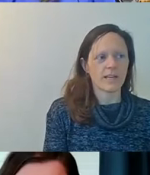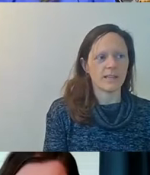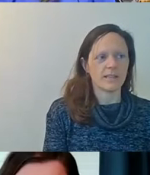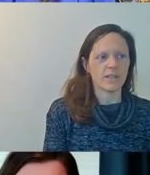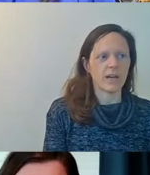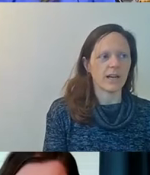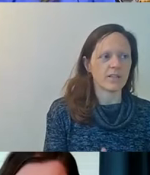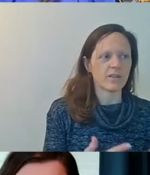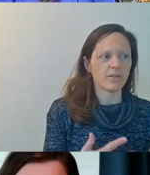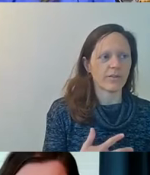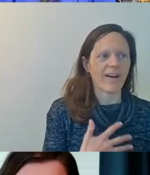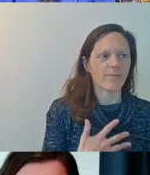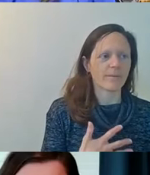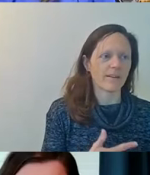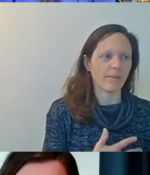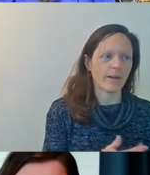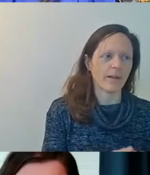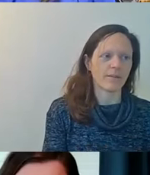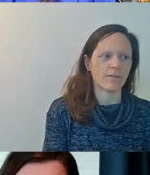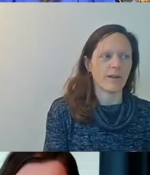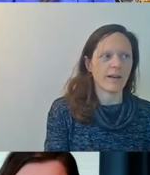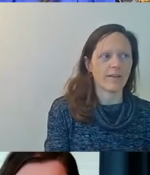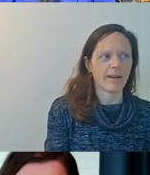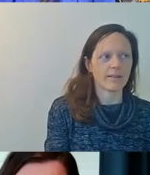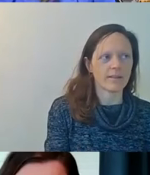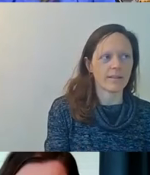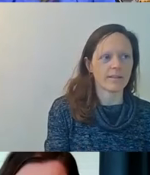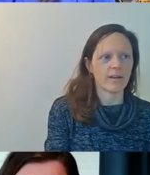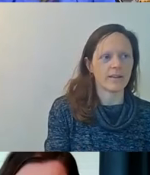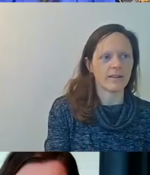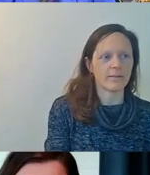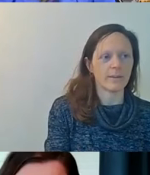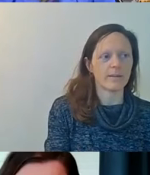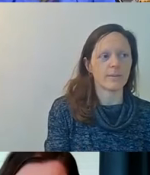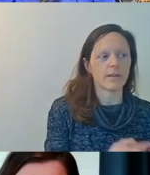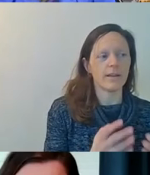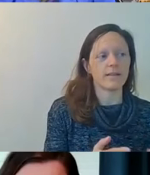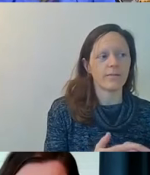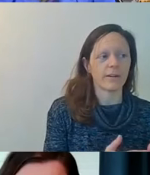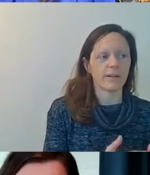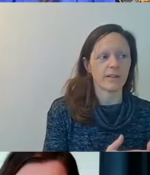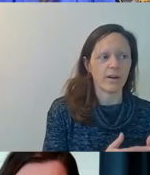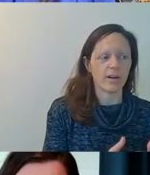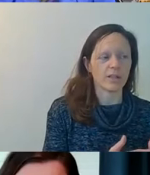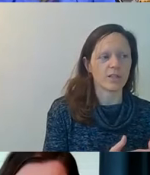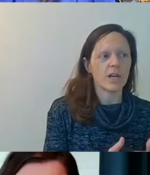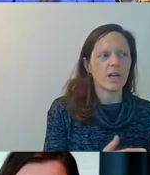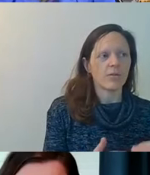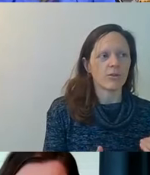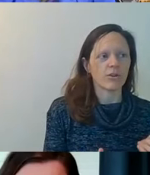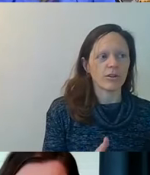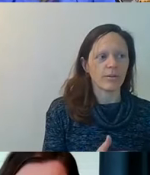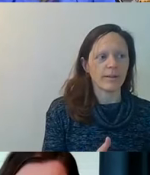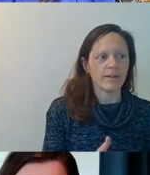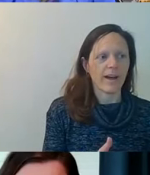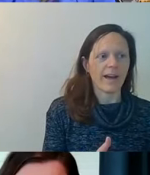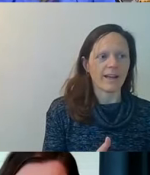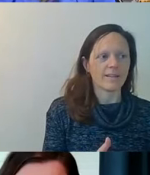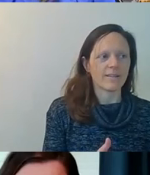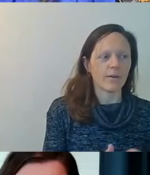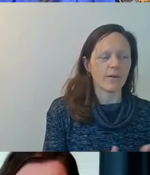of the challenge, just over 5% of Americans do not have access to internet at these speeds, but there is a fairly large